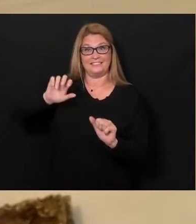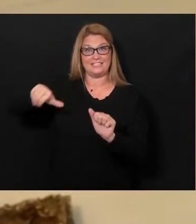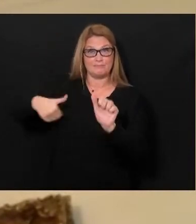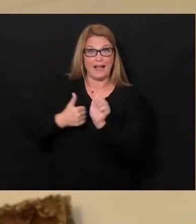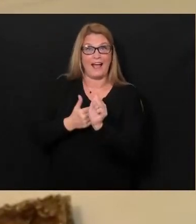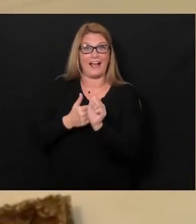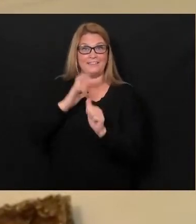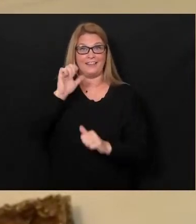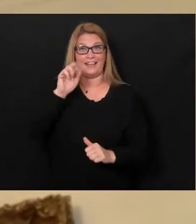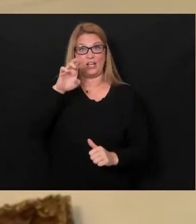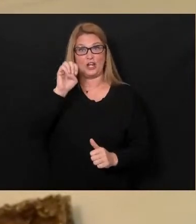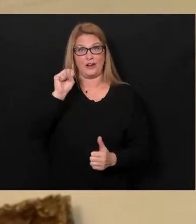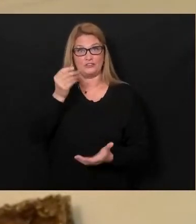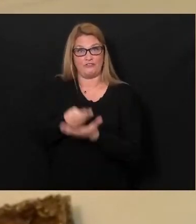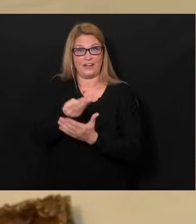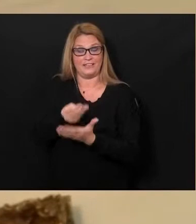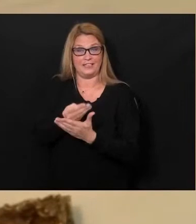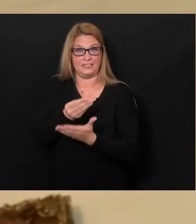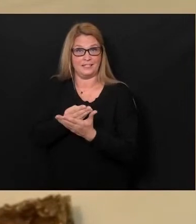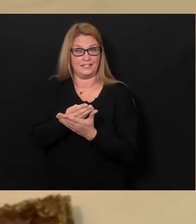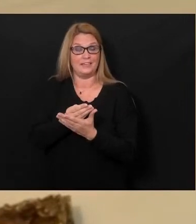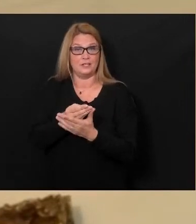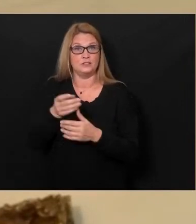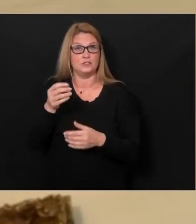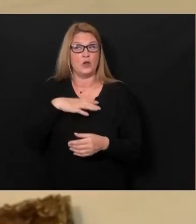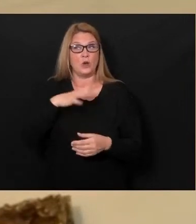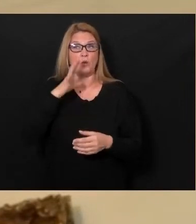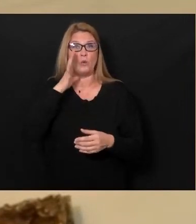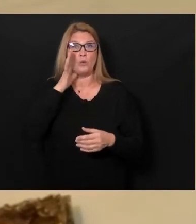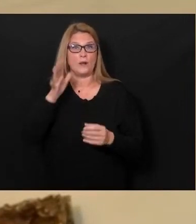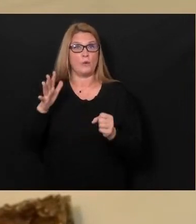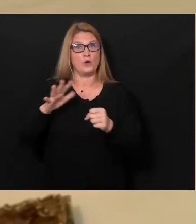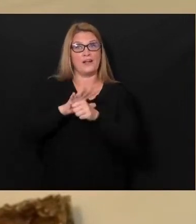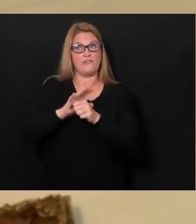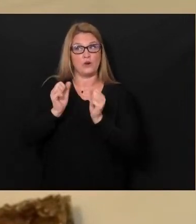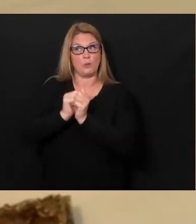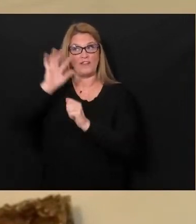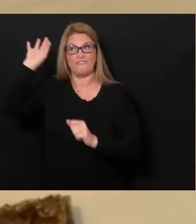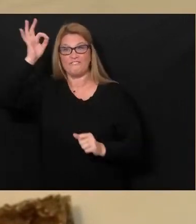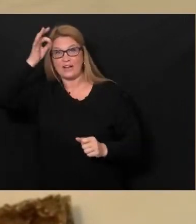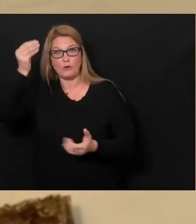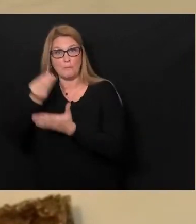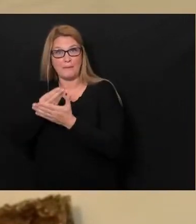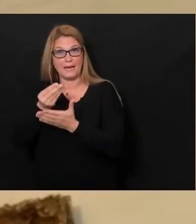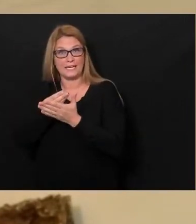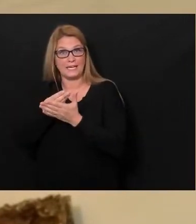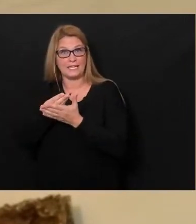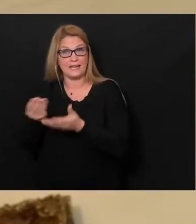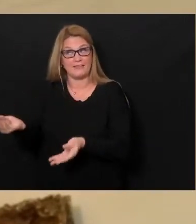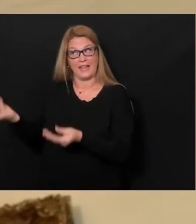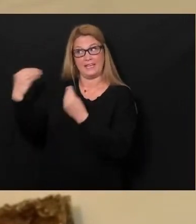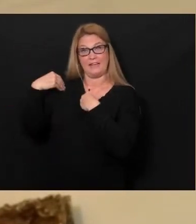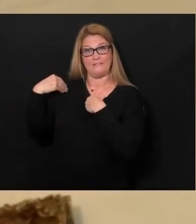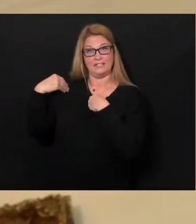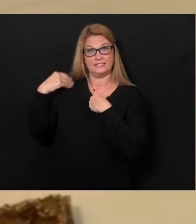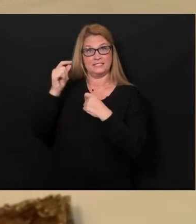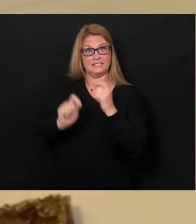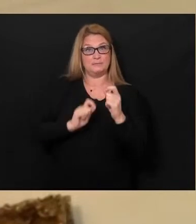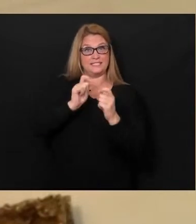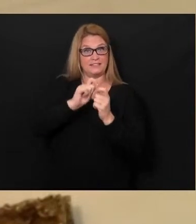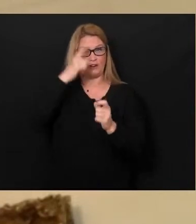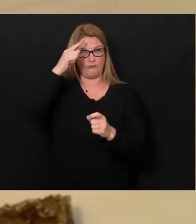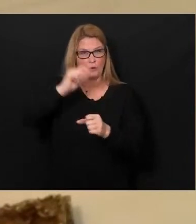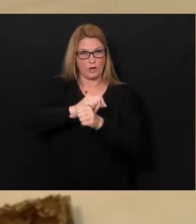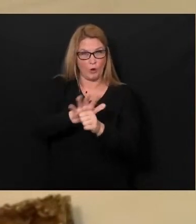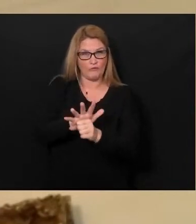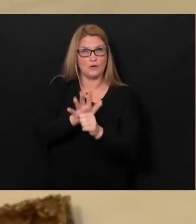funding. So we will look at that. If we can cover this with federal funds that are provided specifically for the pandemic, we